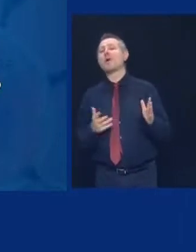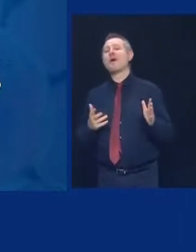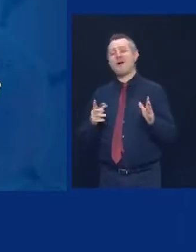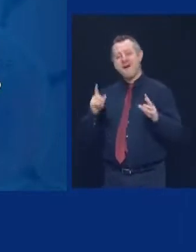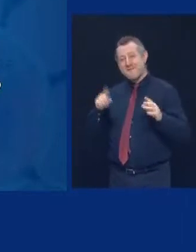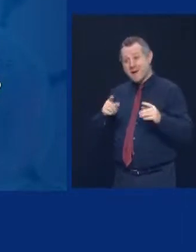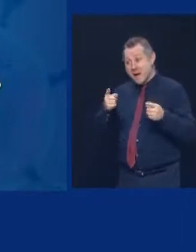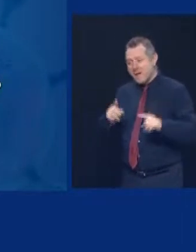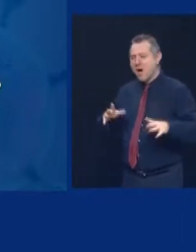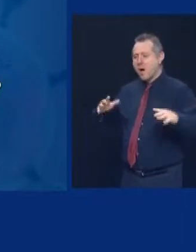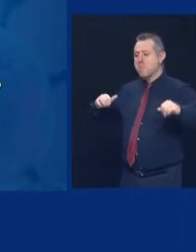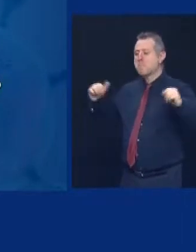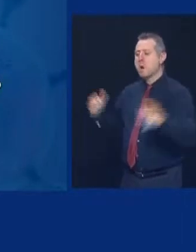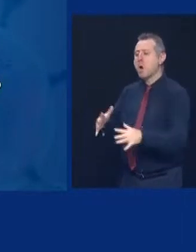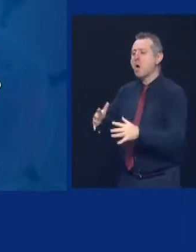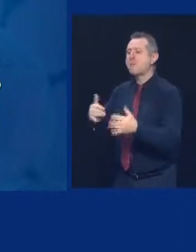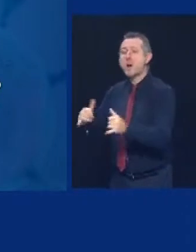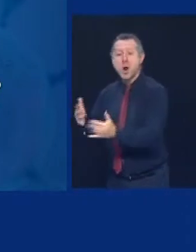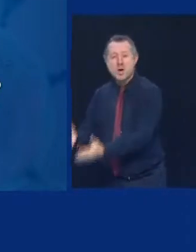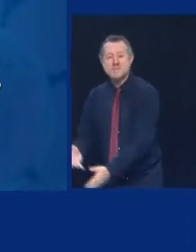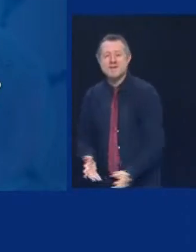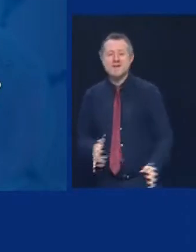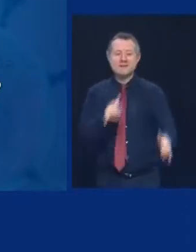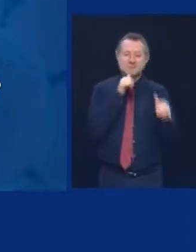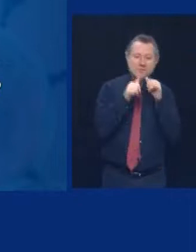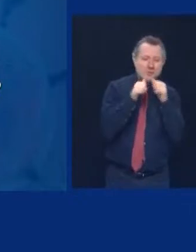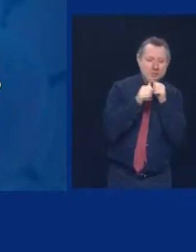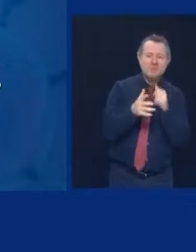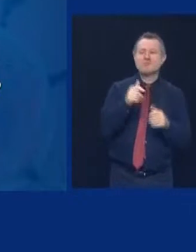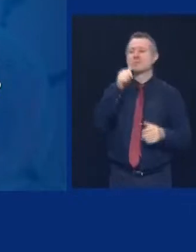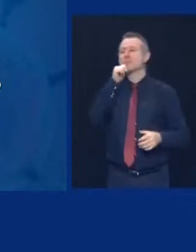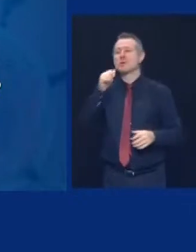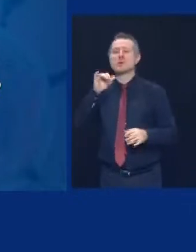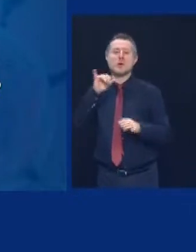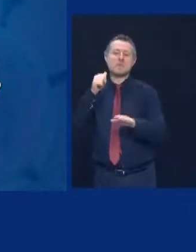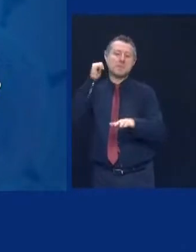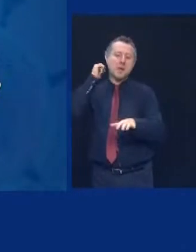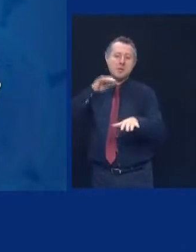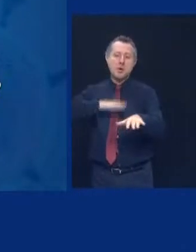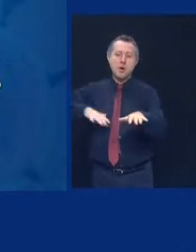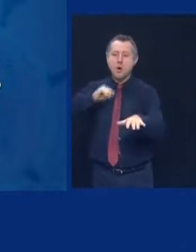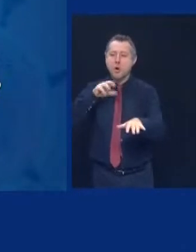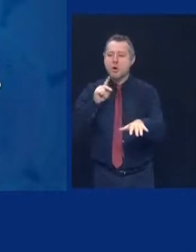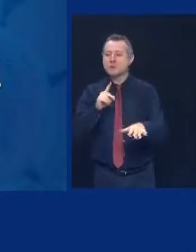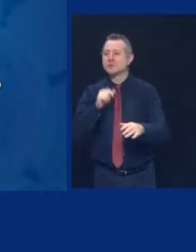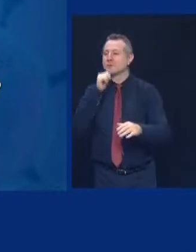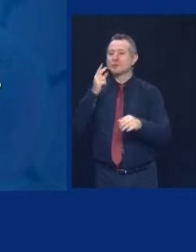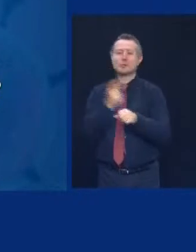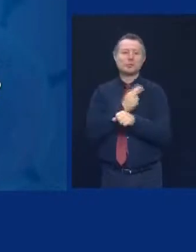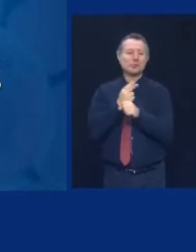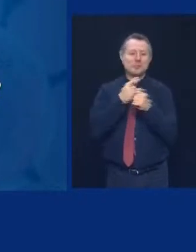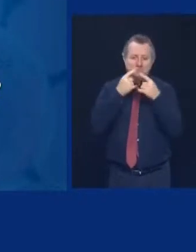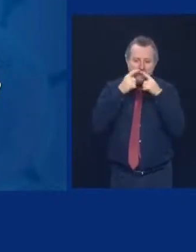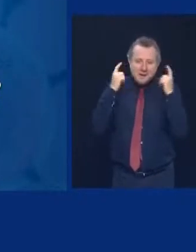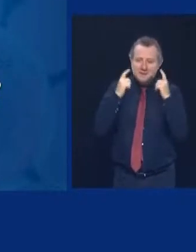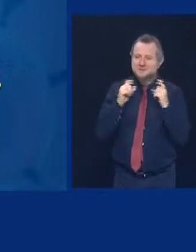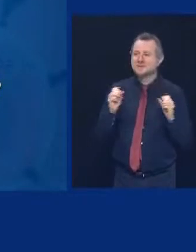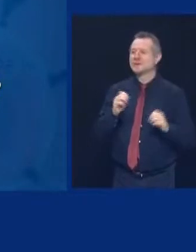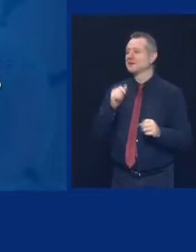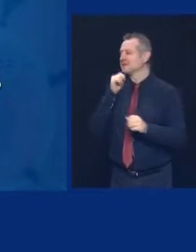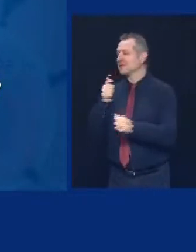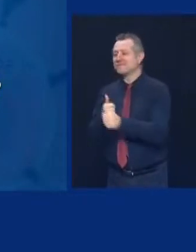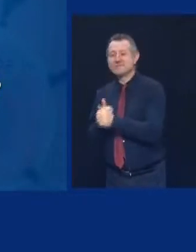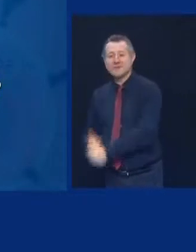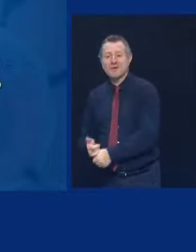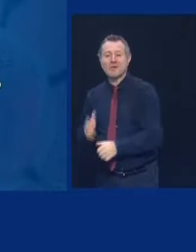private party in a backyard with more people. People weren't wearing masks. Lack of compliance and lack of enforcement